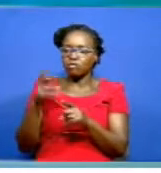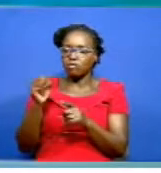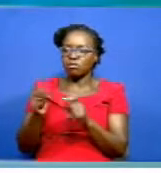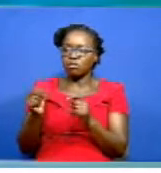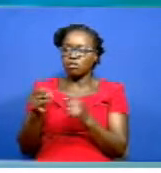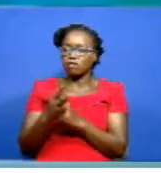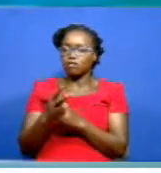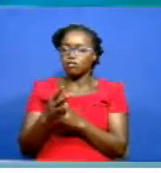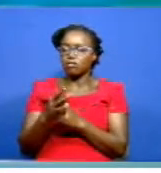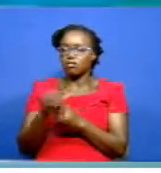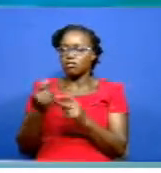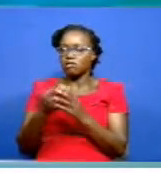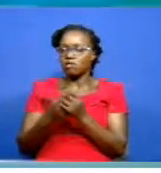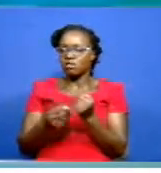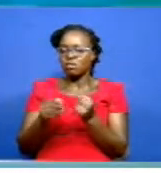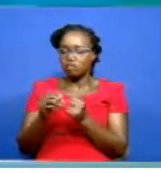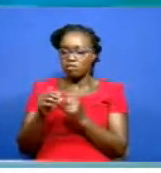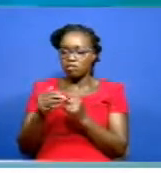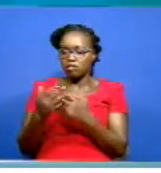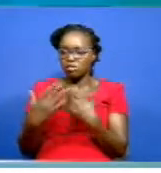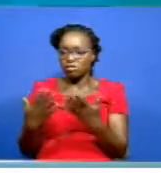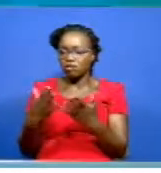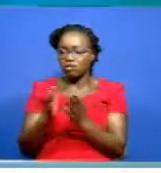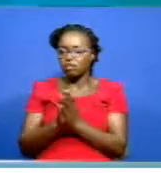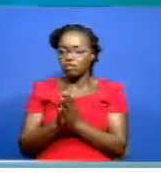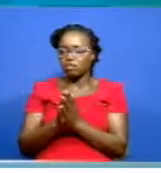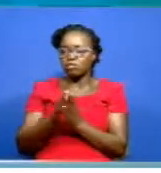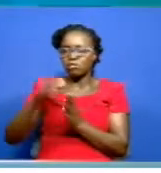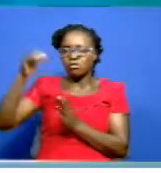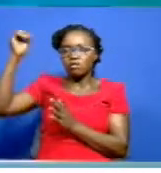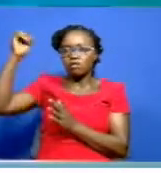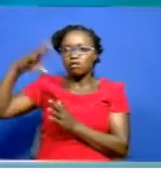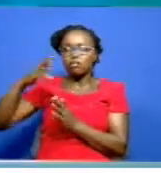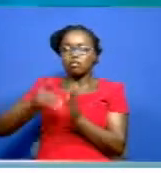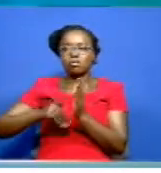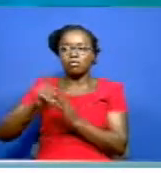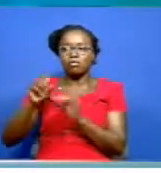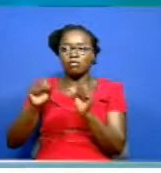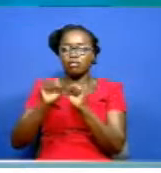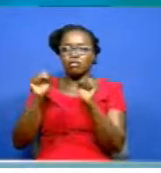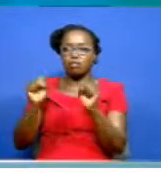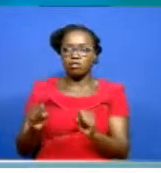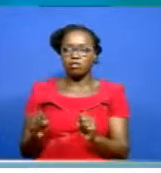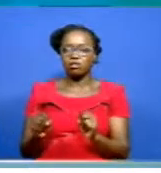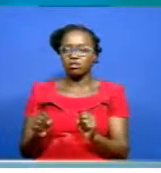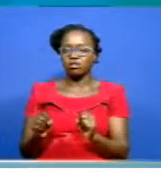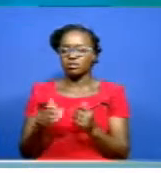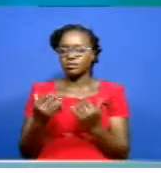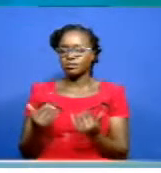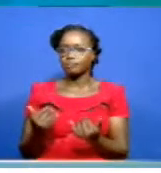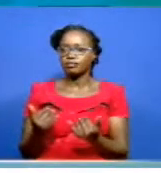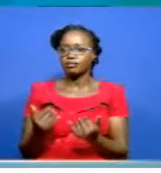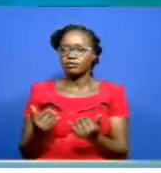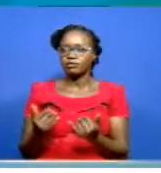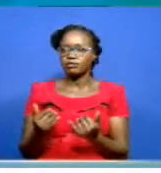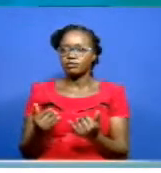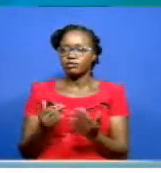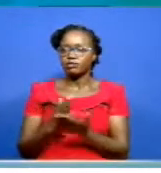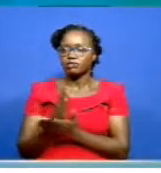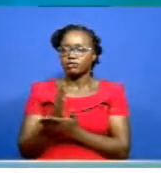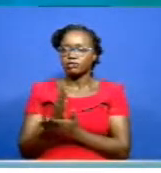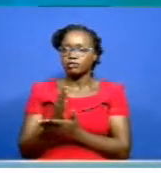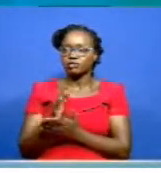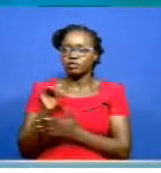manual. So over the years, we have been developing the system. So right now, we just want to ensure